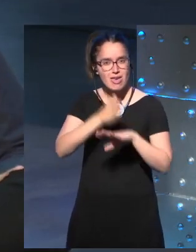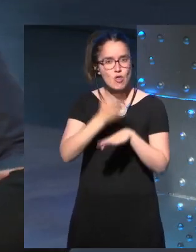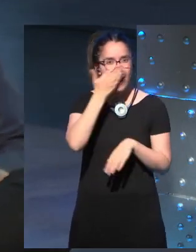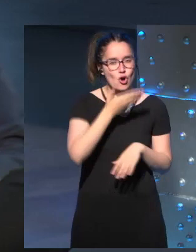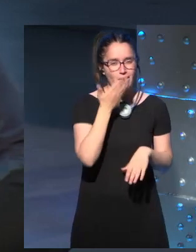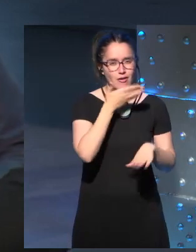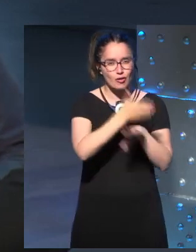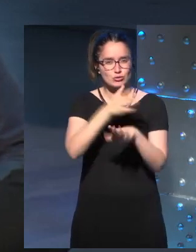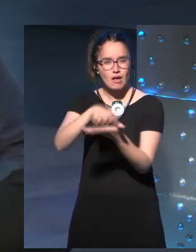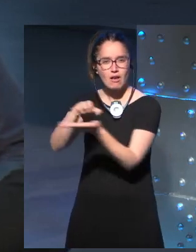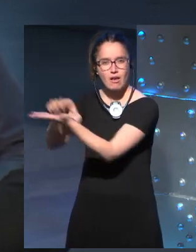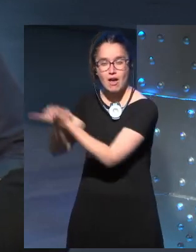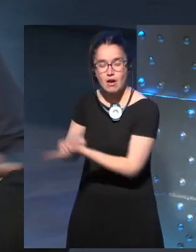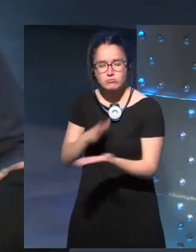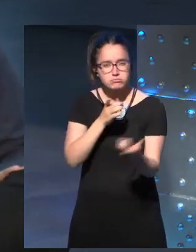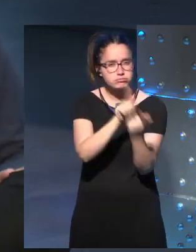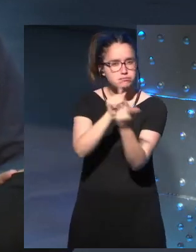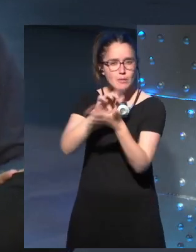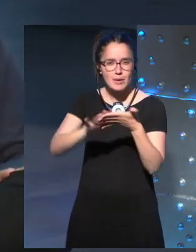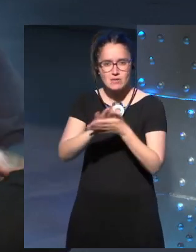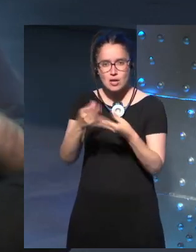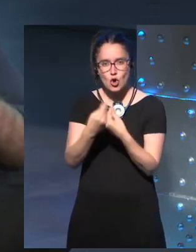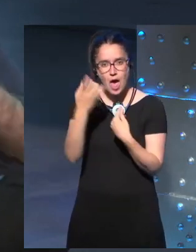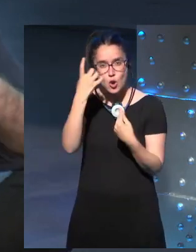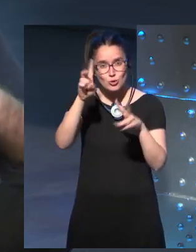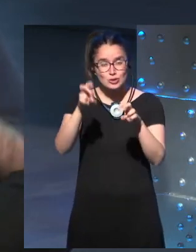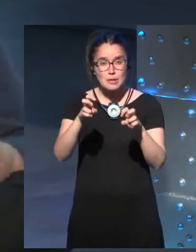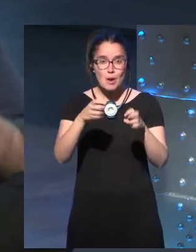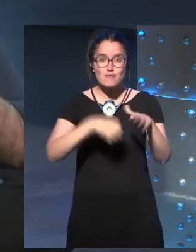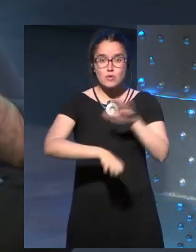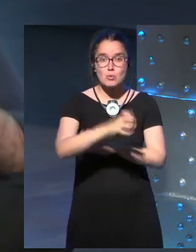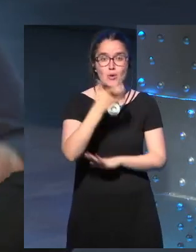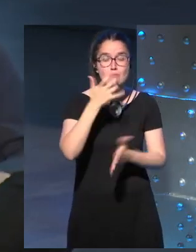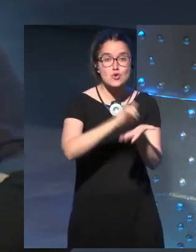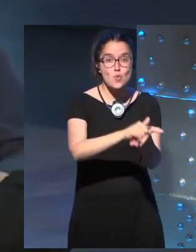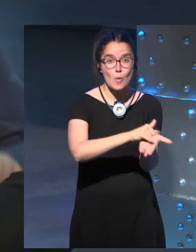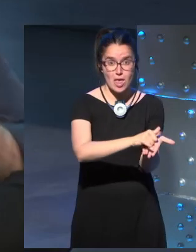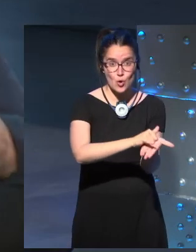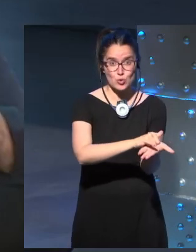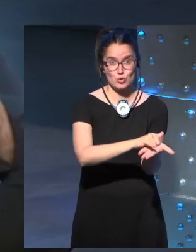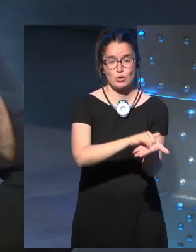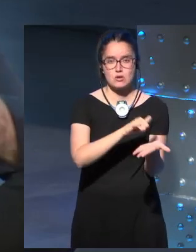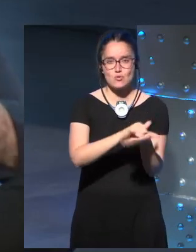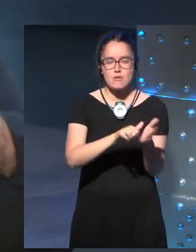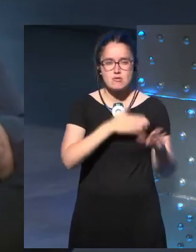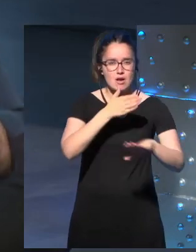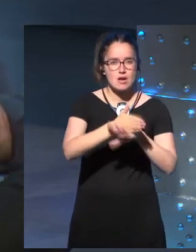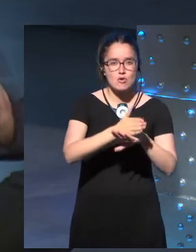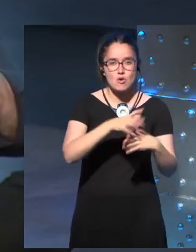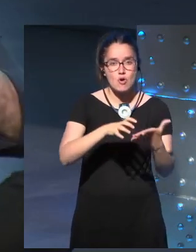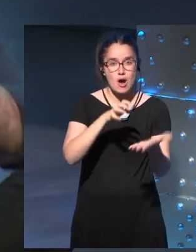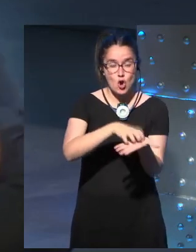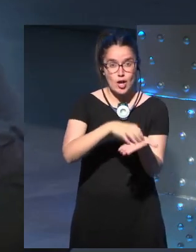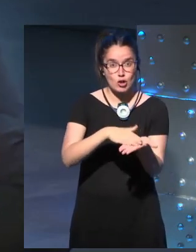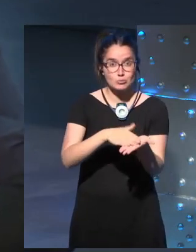school children about football. And in New York City, you talk to school children about football, they know everything